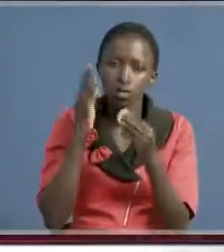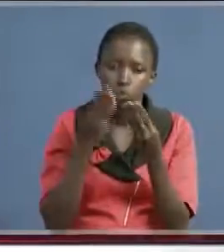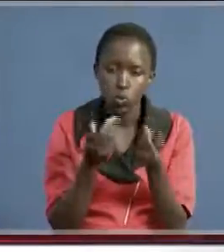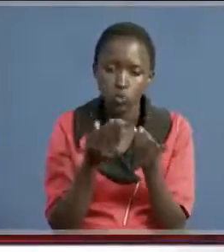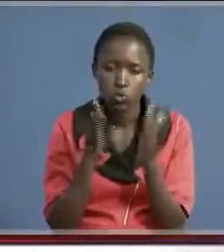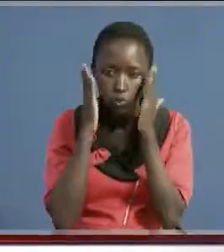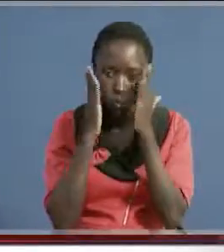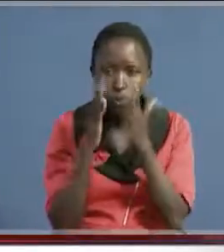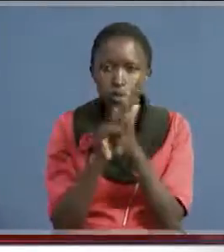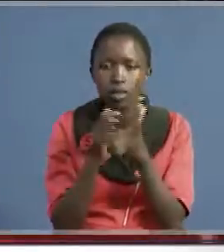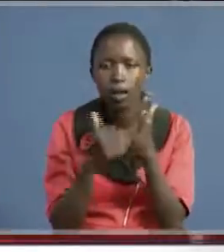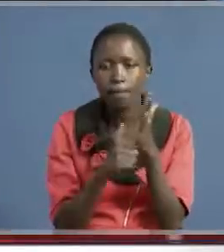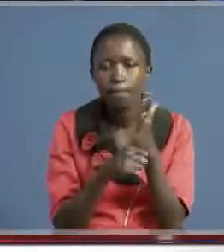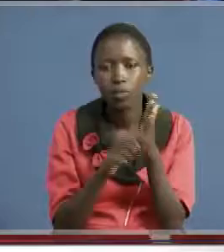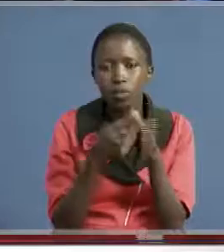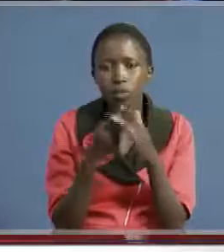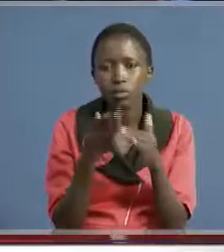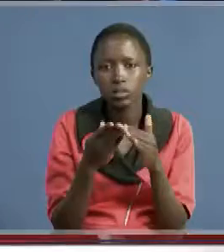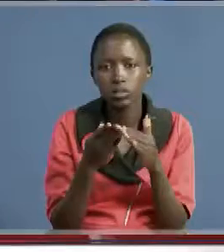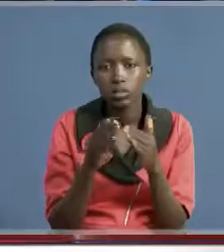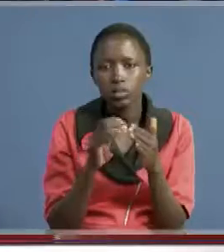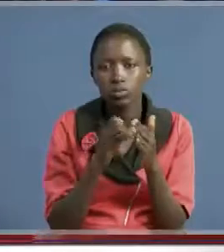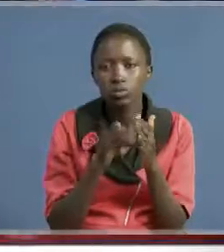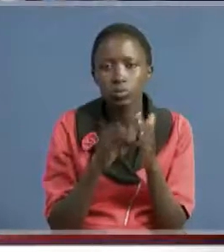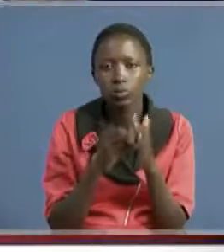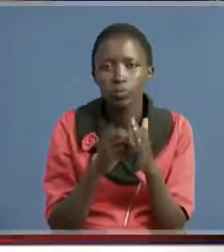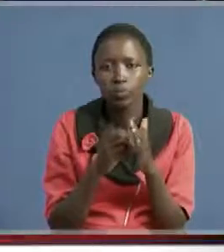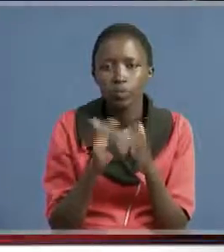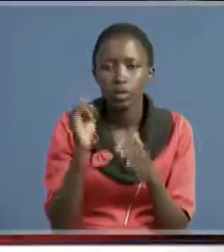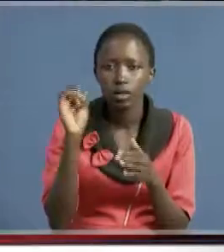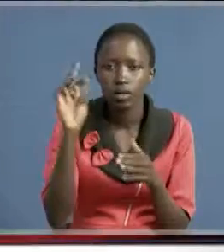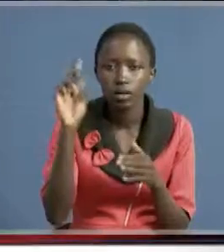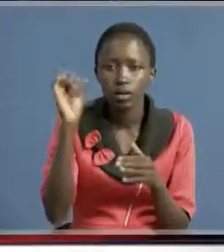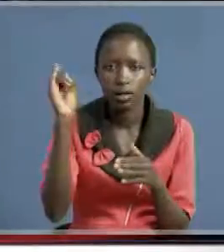address the problem ailing the sugar sector. Aaron Mwangi, KUTV.